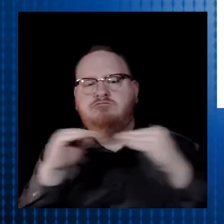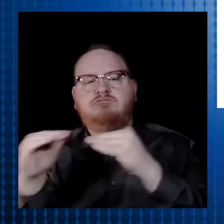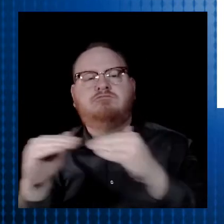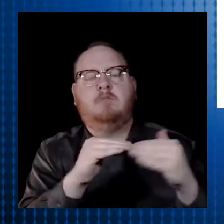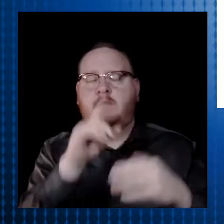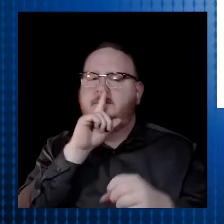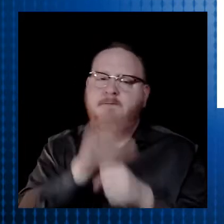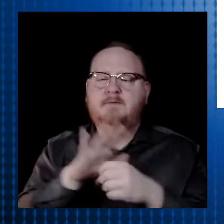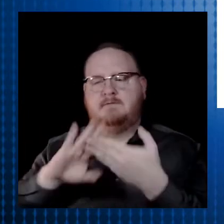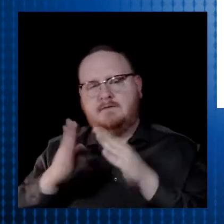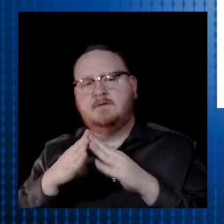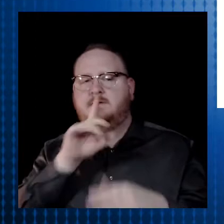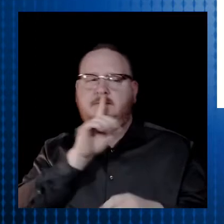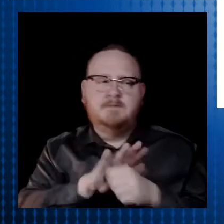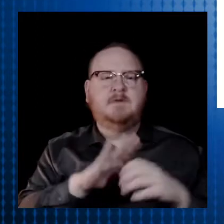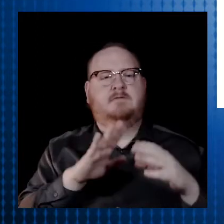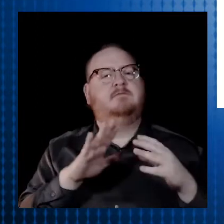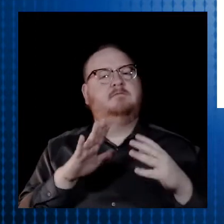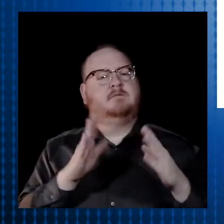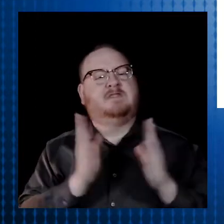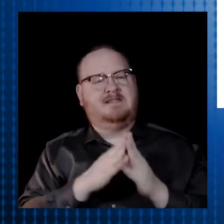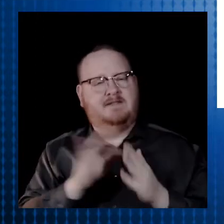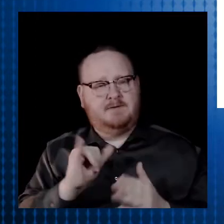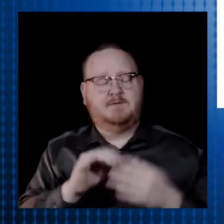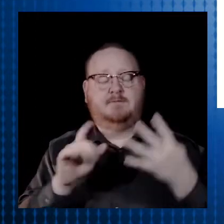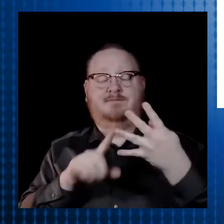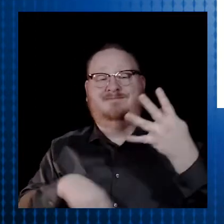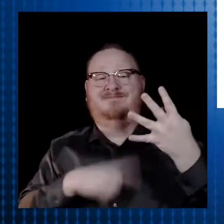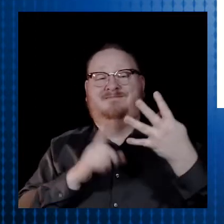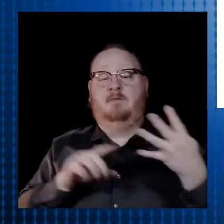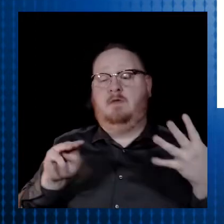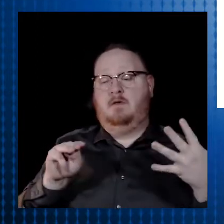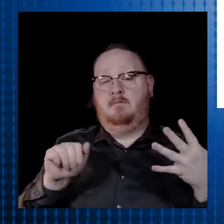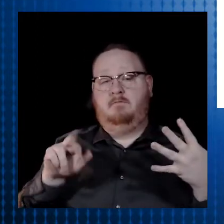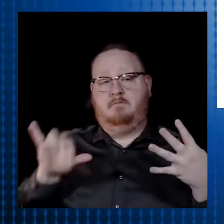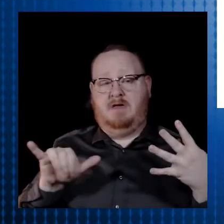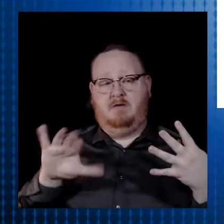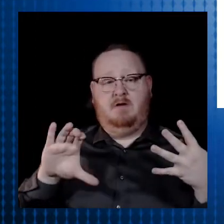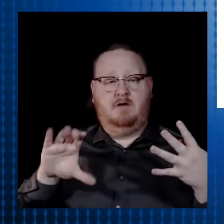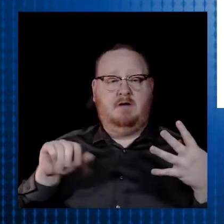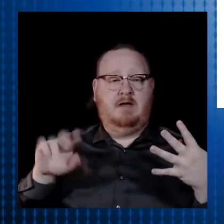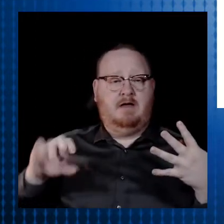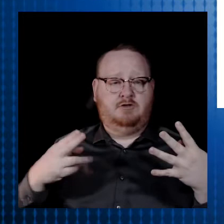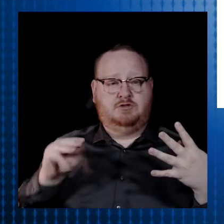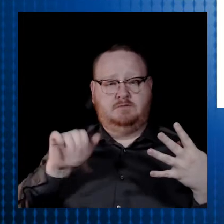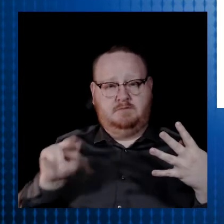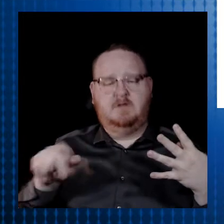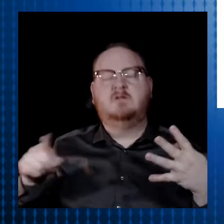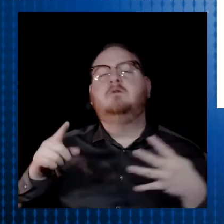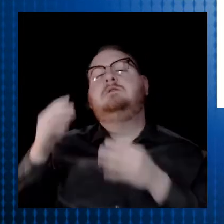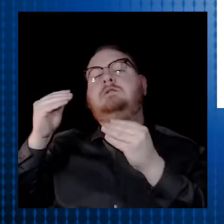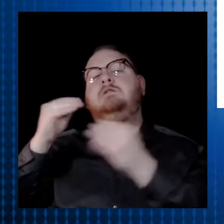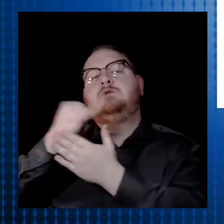and community. Mary Ketchman is the fourth person. She is an art teacher at Southwestern. She uses the highest